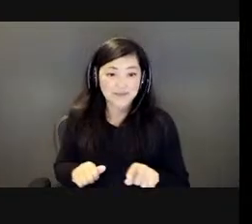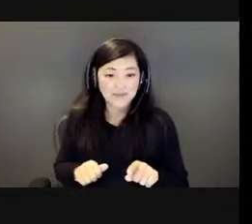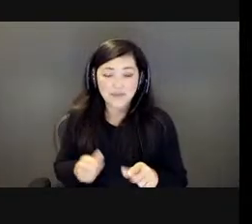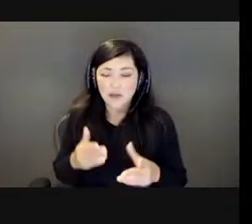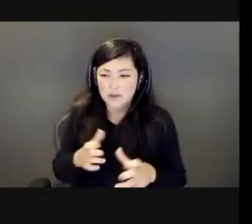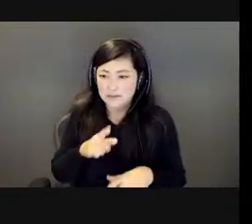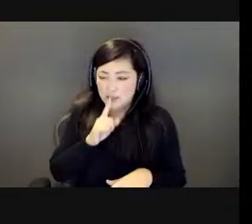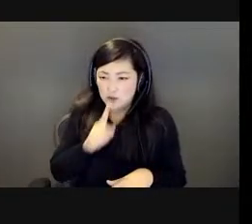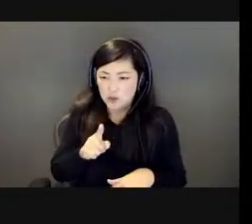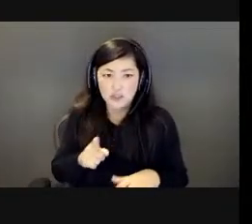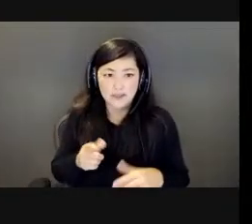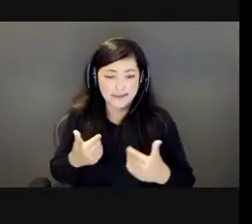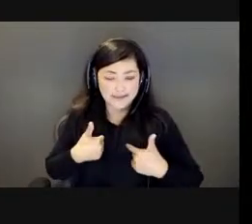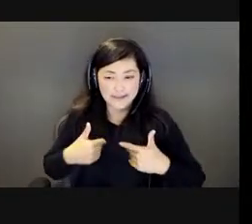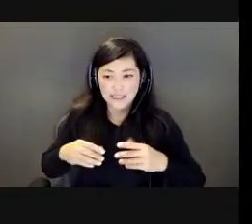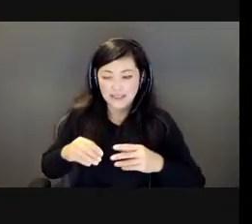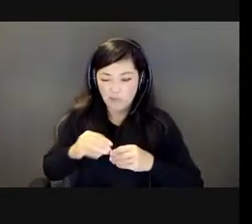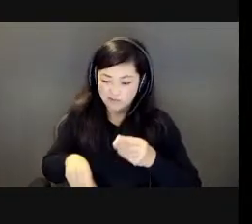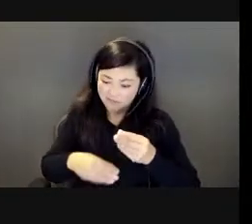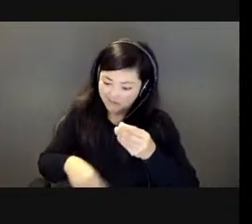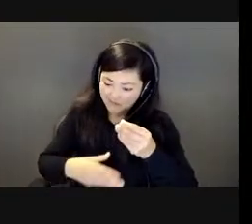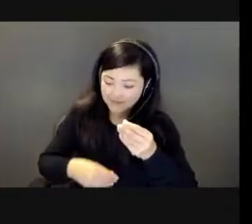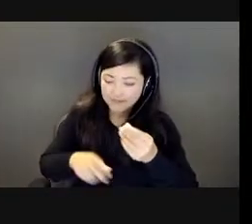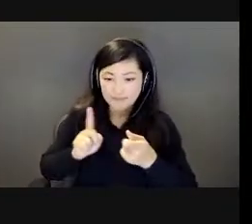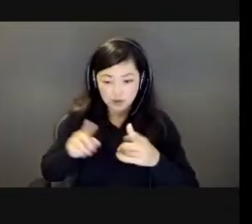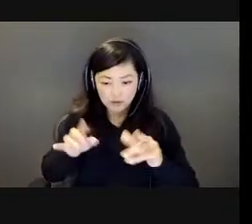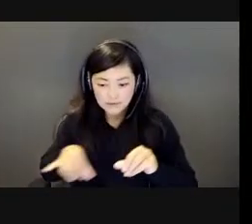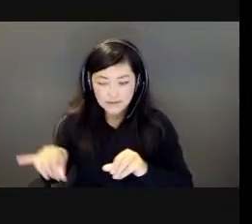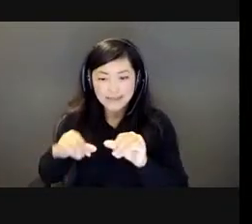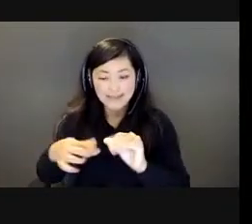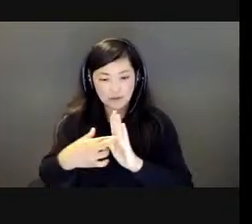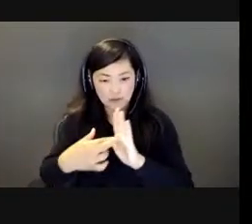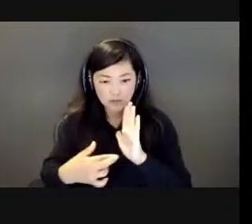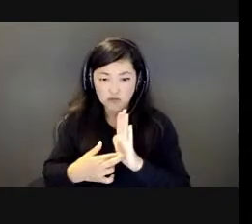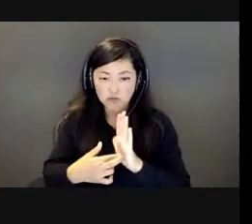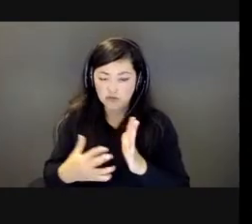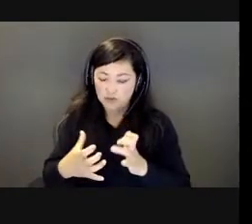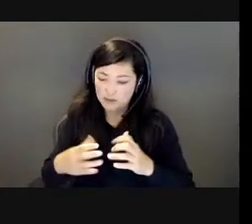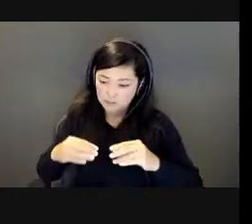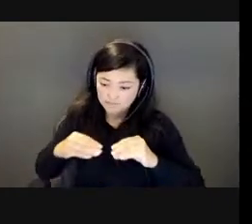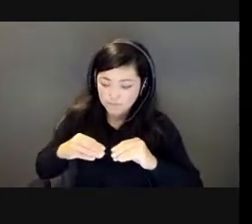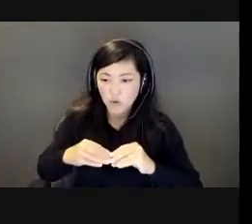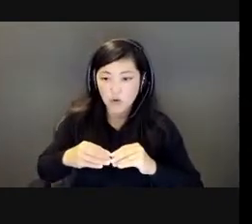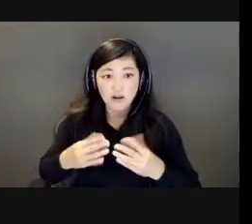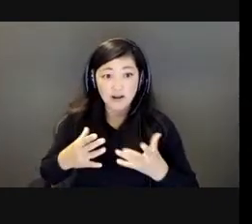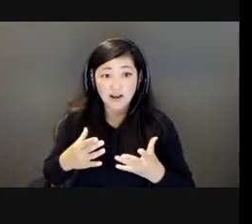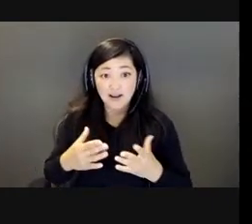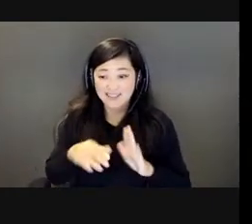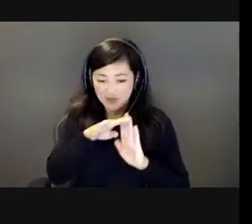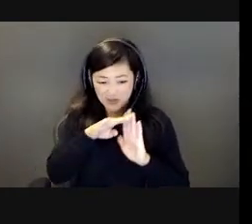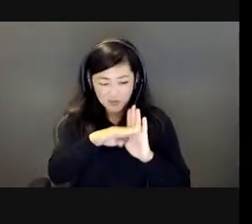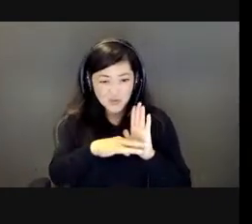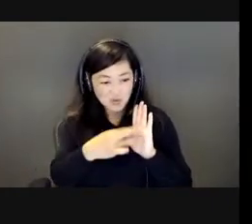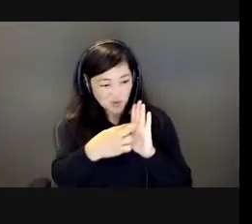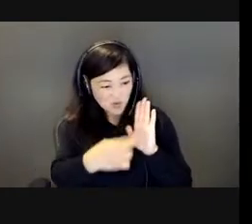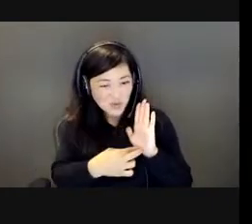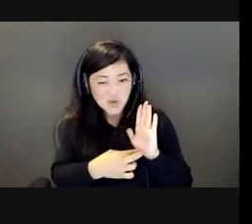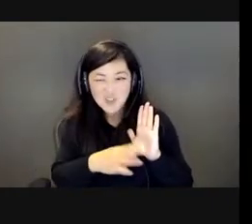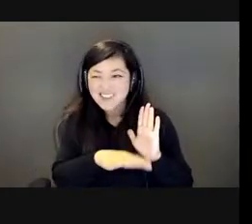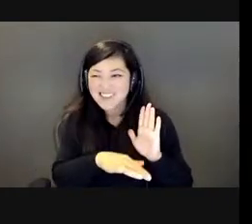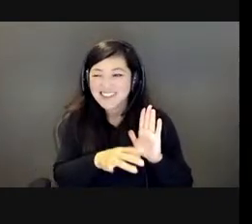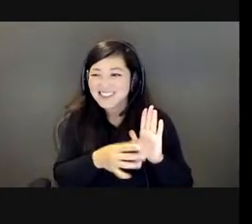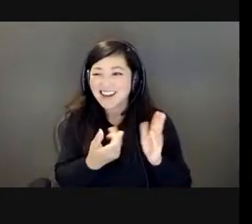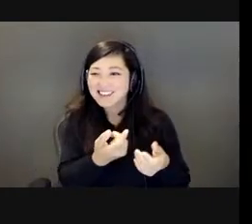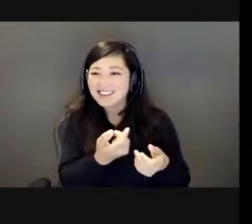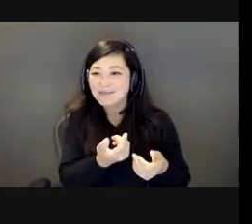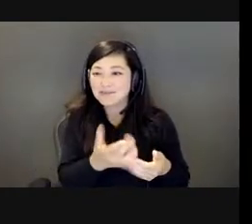legislation, regulations, standards. They wanted us to get rid of guidelines because guidelines are optional, even standards